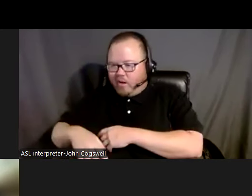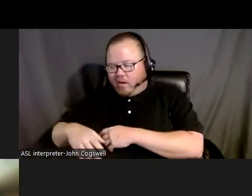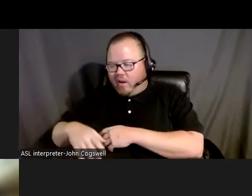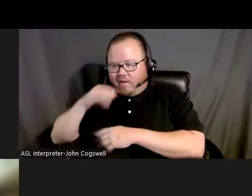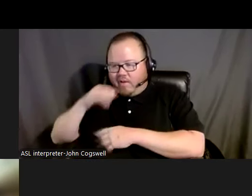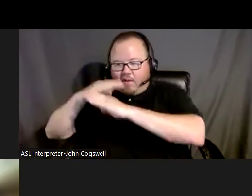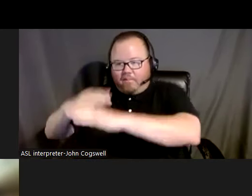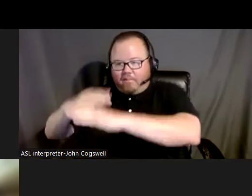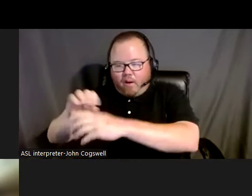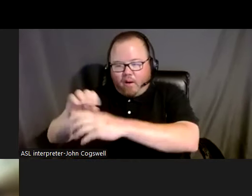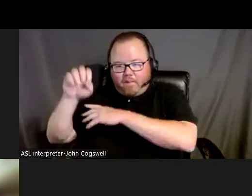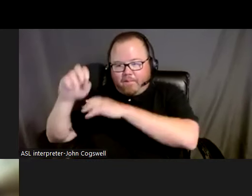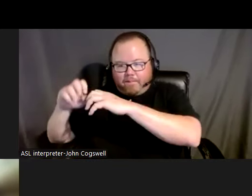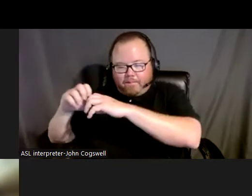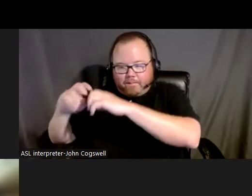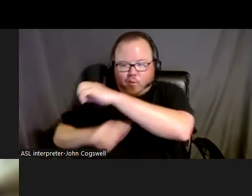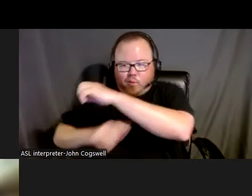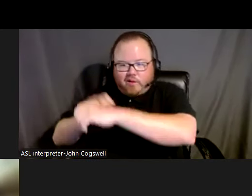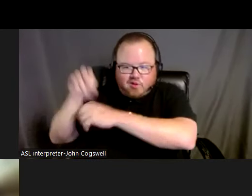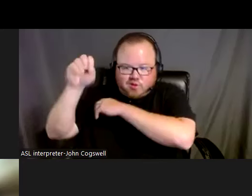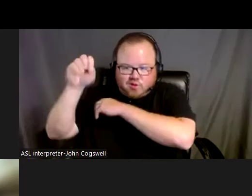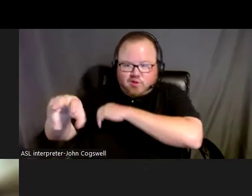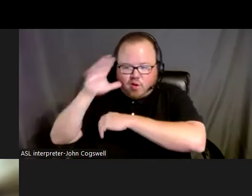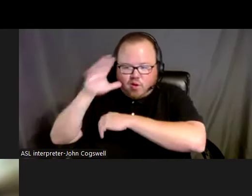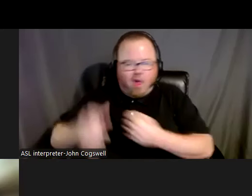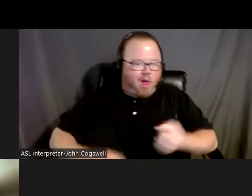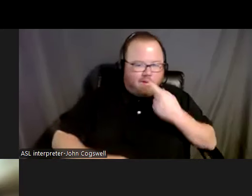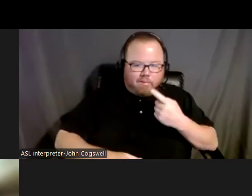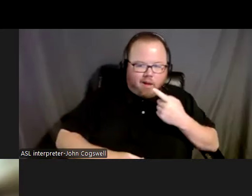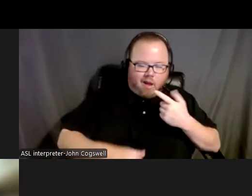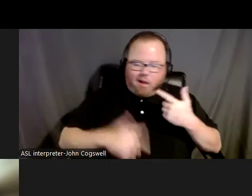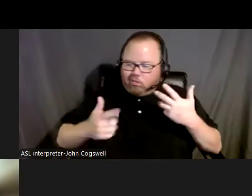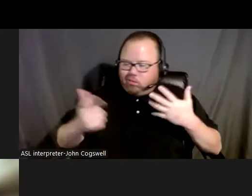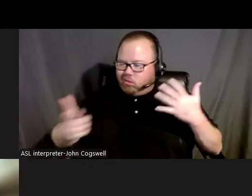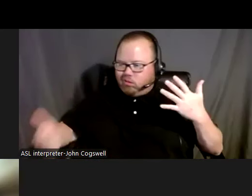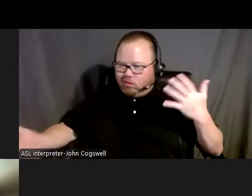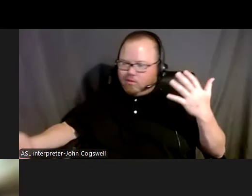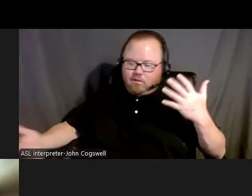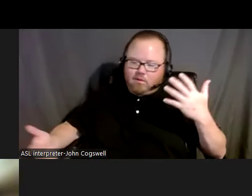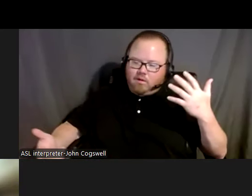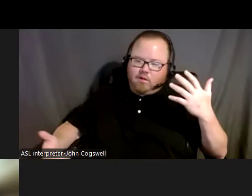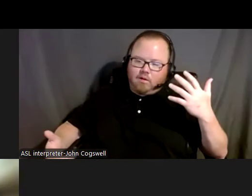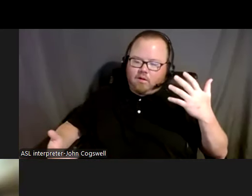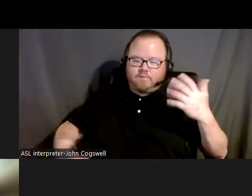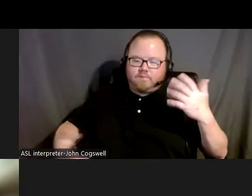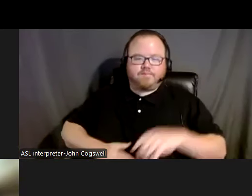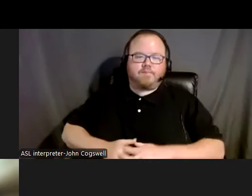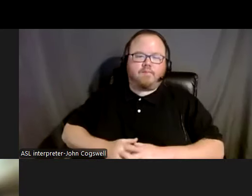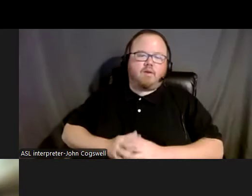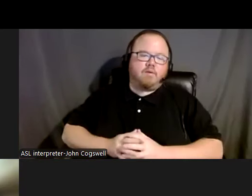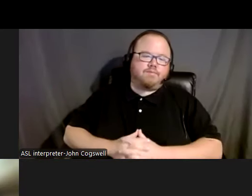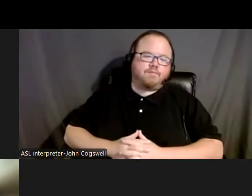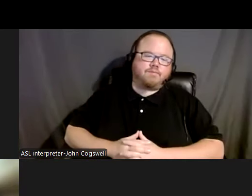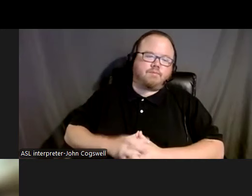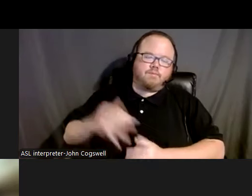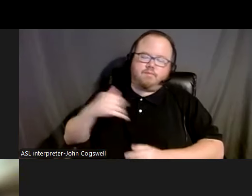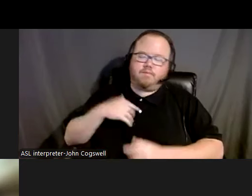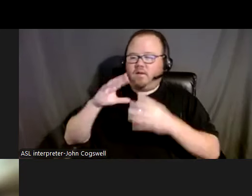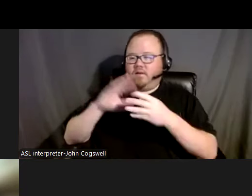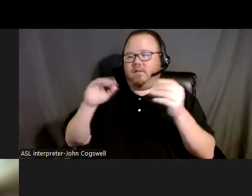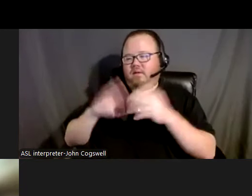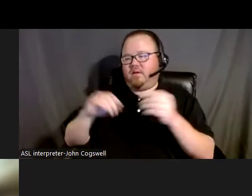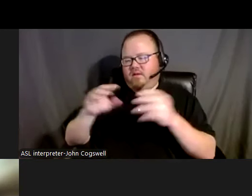we protect the pills, they're going to do this, they're going to do that. And we push this idea down the road. And as I've mentioned a few times now, people